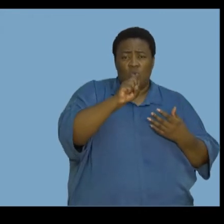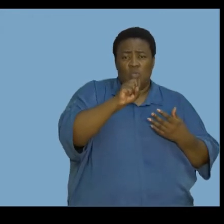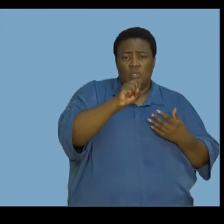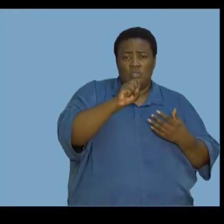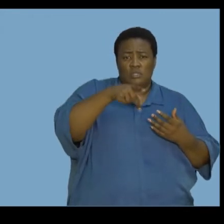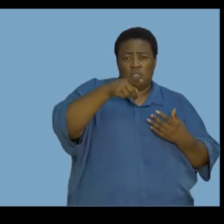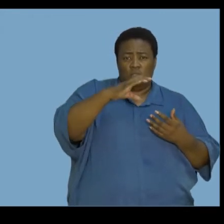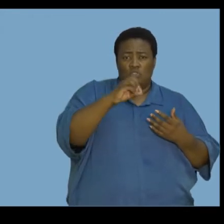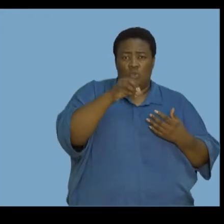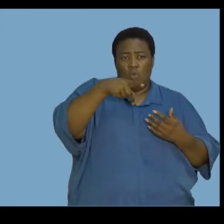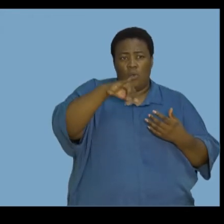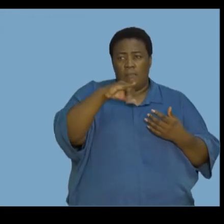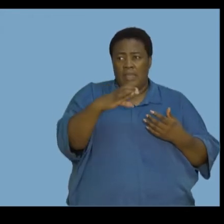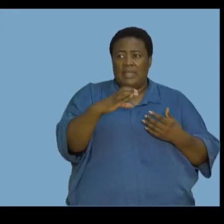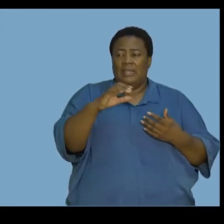the quantities of